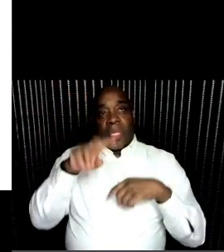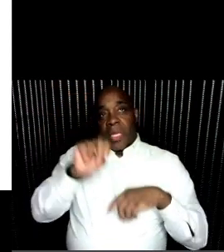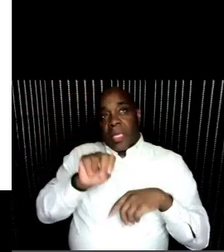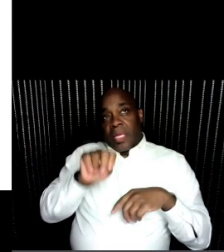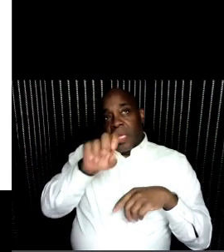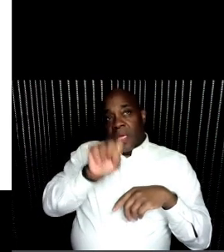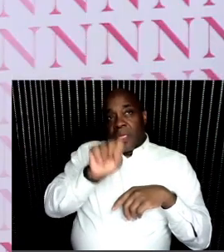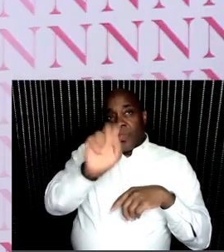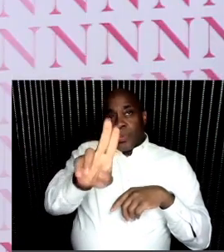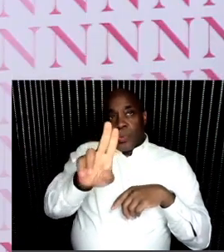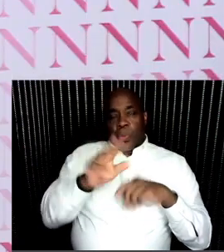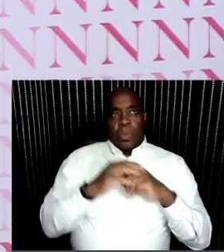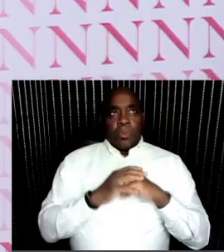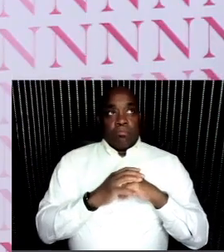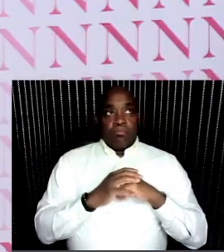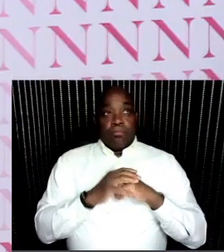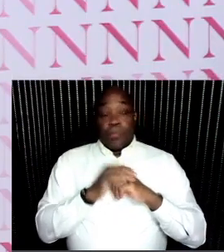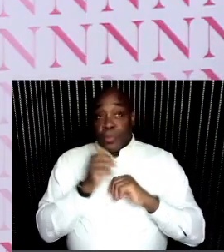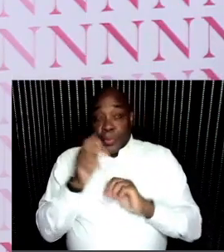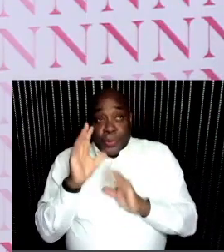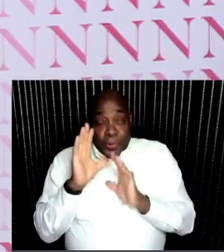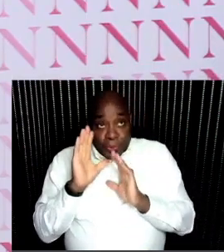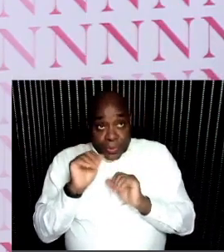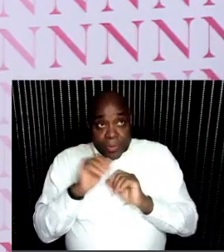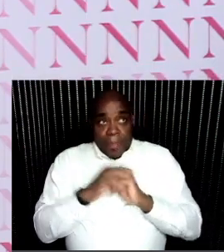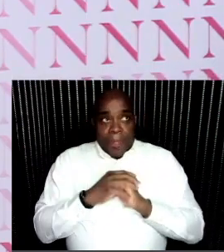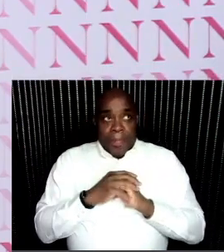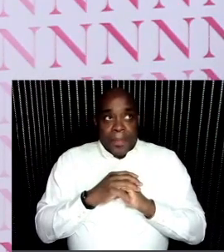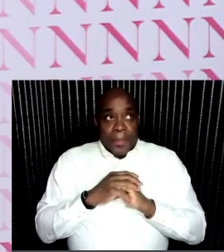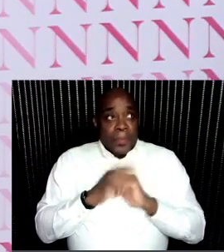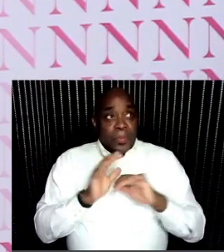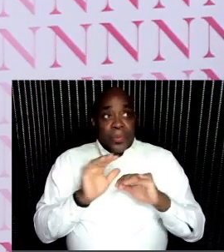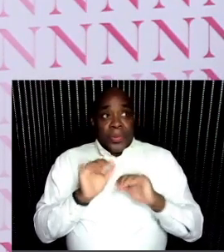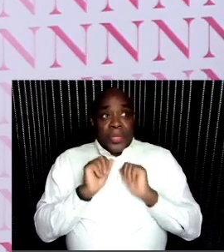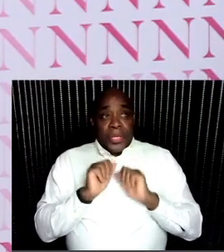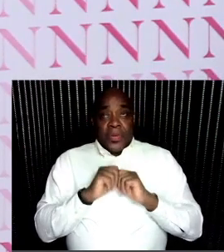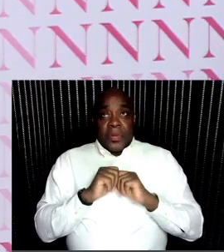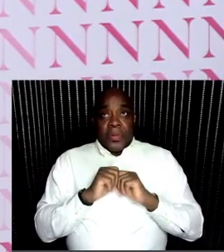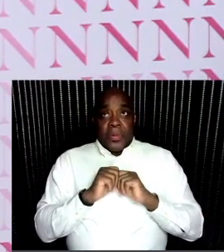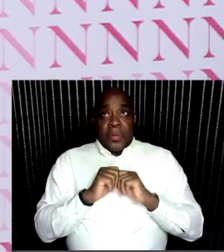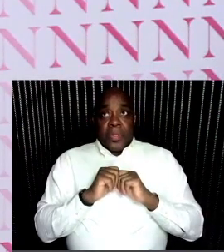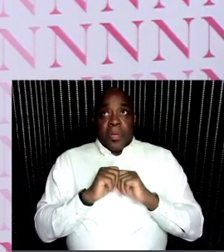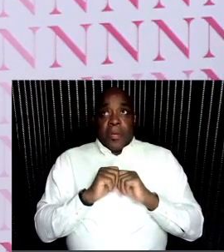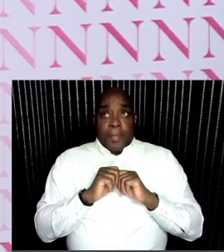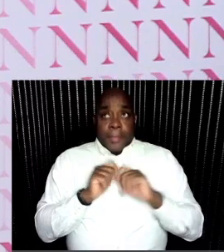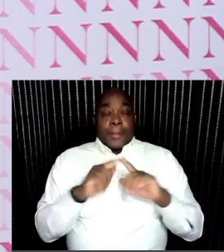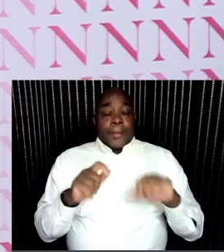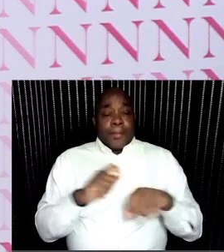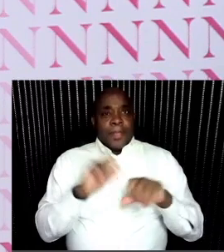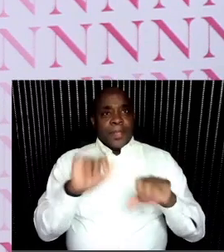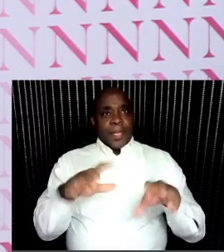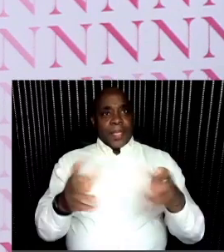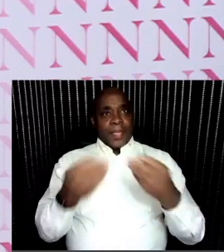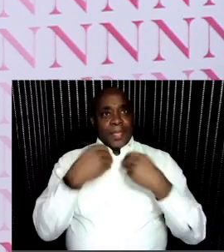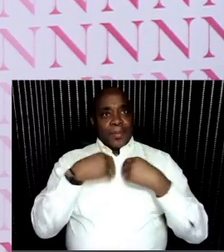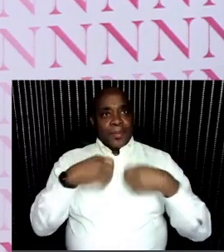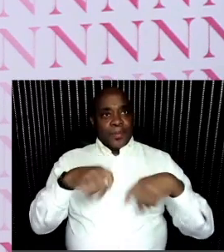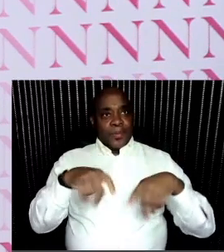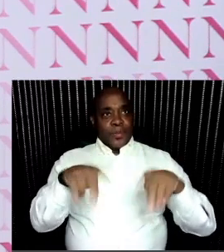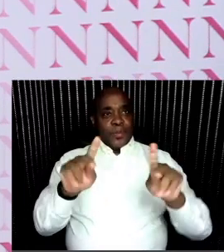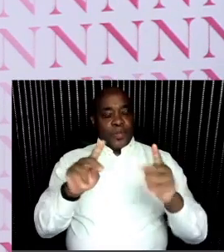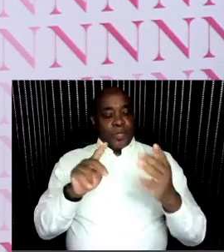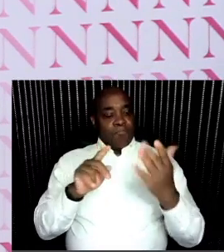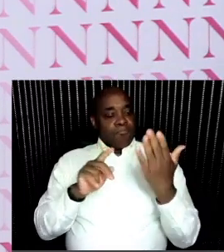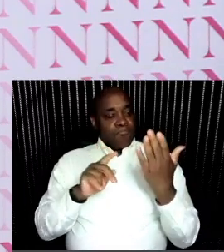This was unexpected. I wasn't necessarily looking to leave, but this was an opportunity that was presented to me, and I took